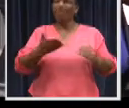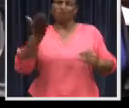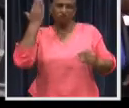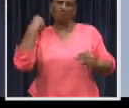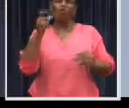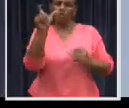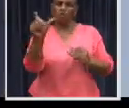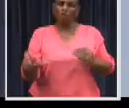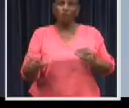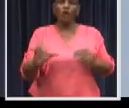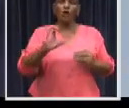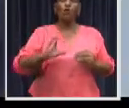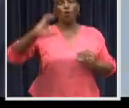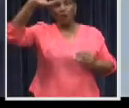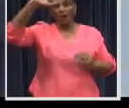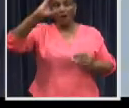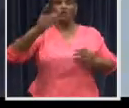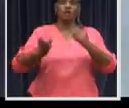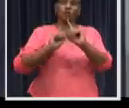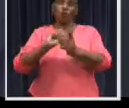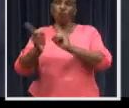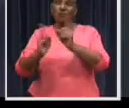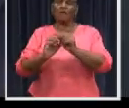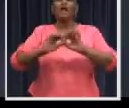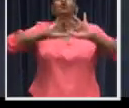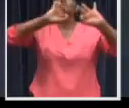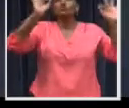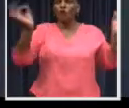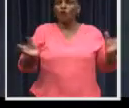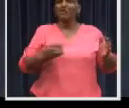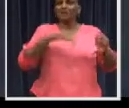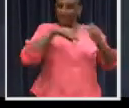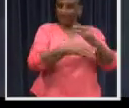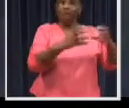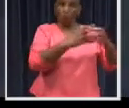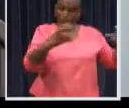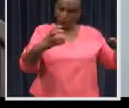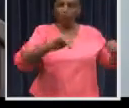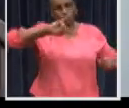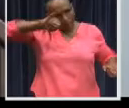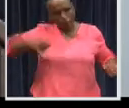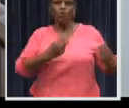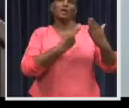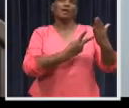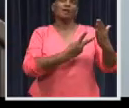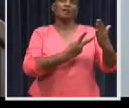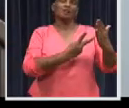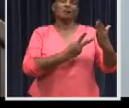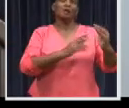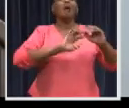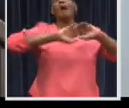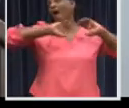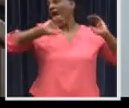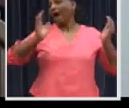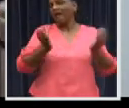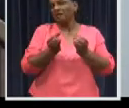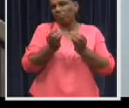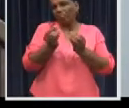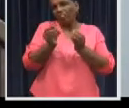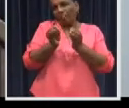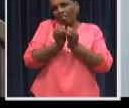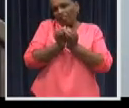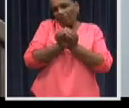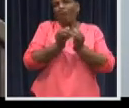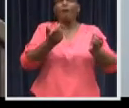meeting. At a coalition meeting last week, it became clear that the submitted budget should be revised. Everything had to do with the tight